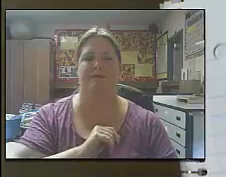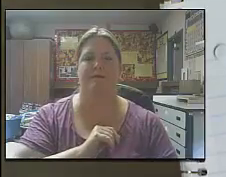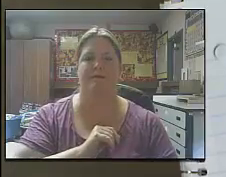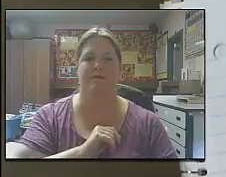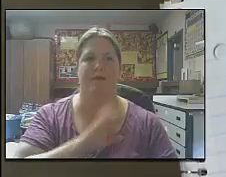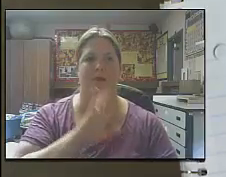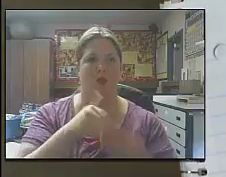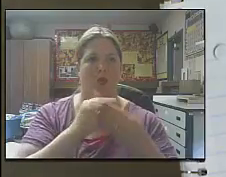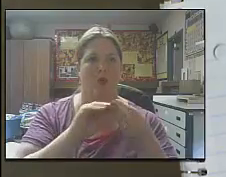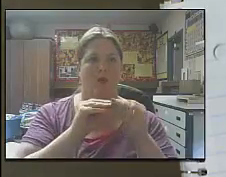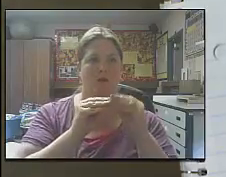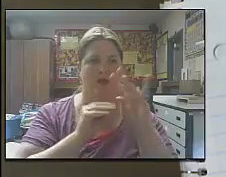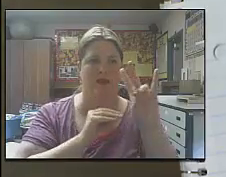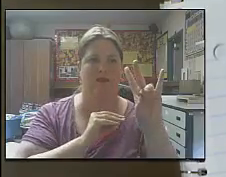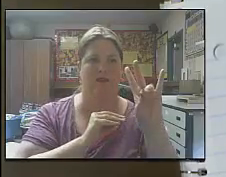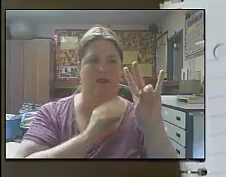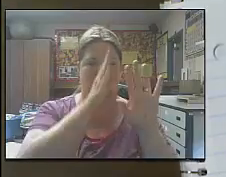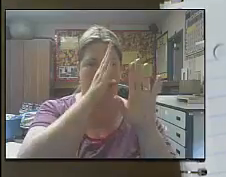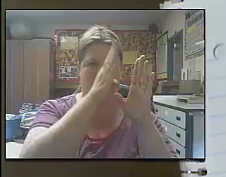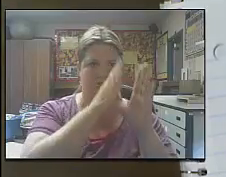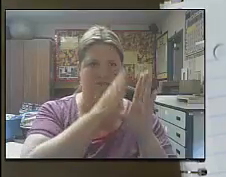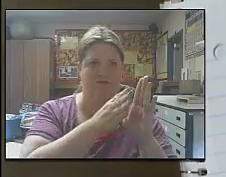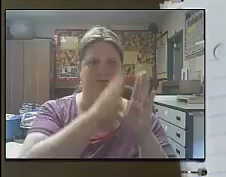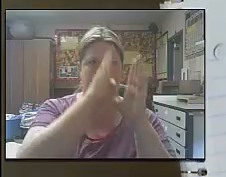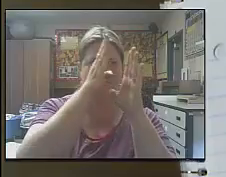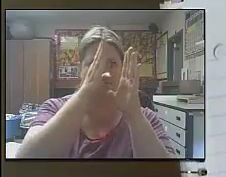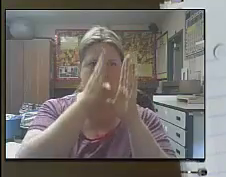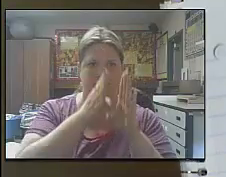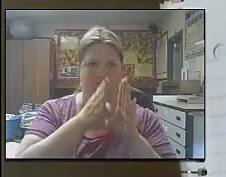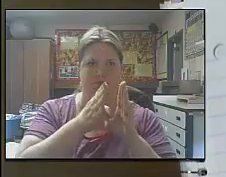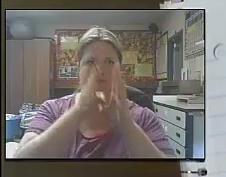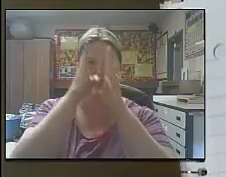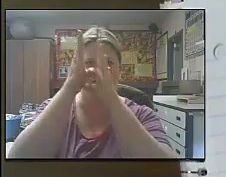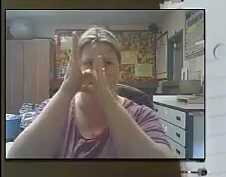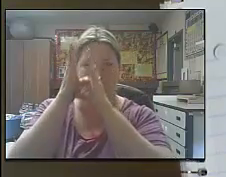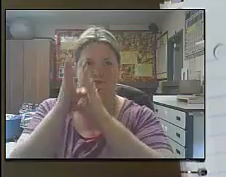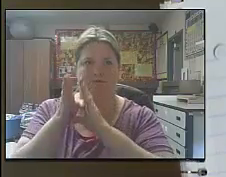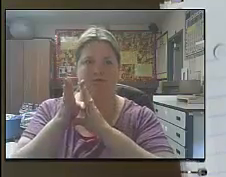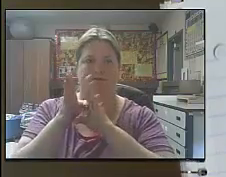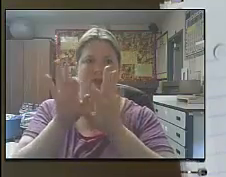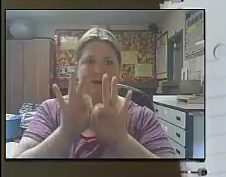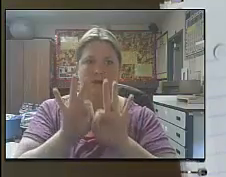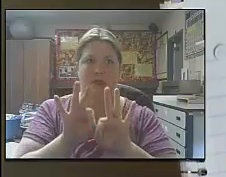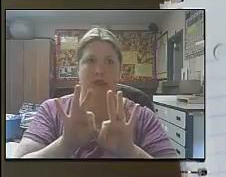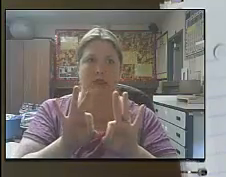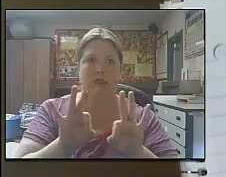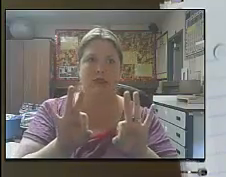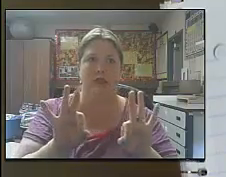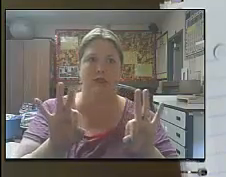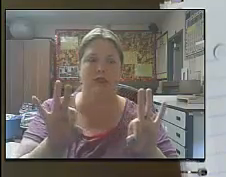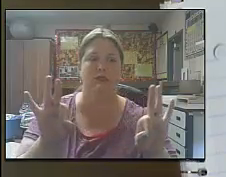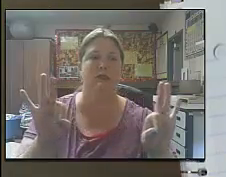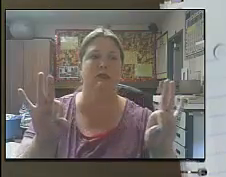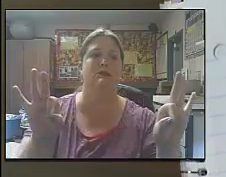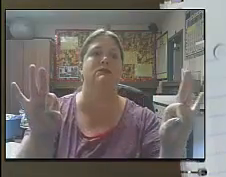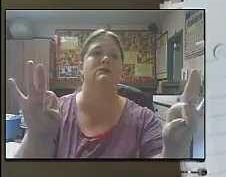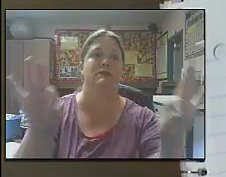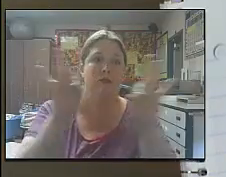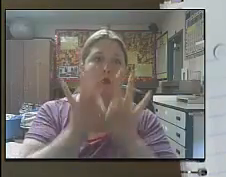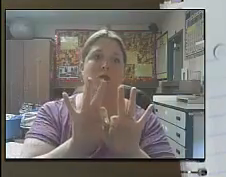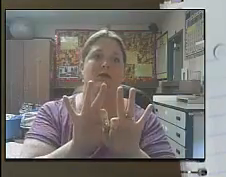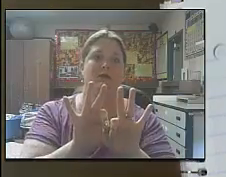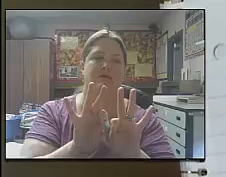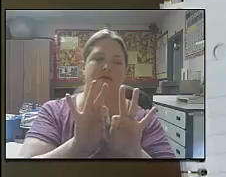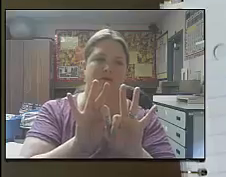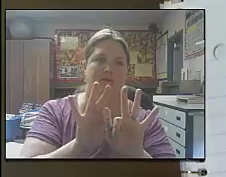And the number in the ones place is a 7. That's critically important. I cannot stress to you how